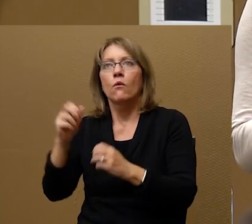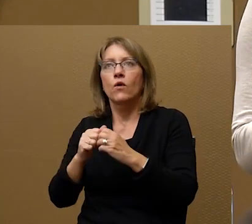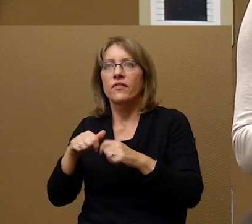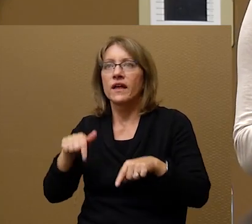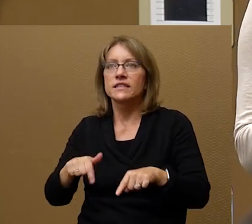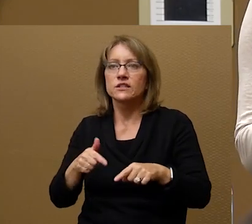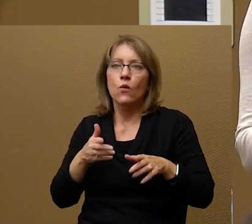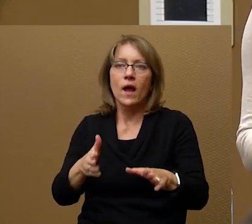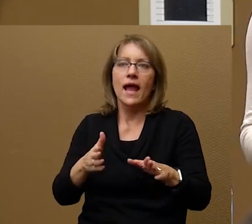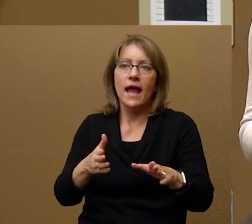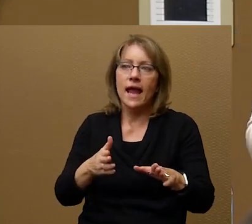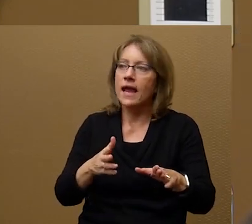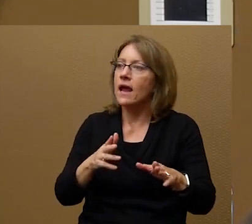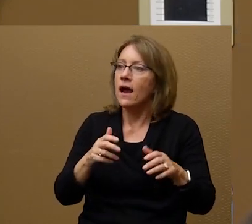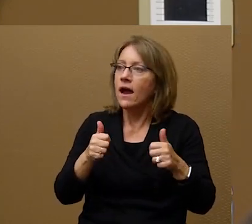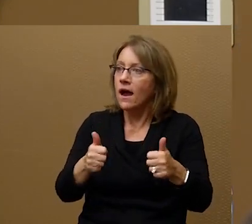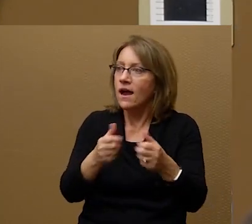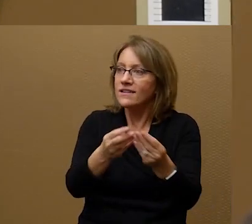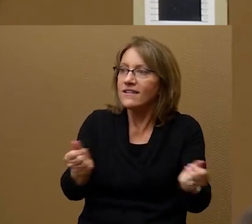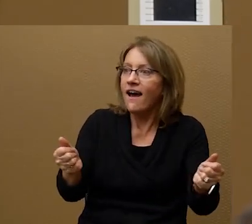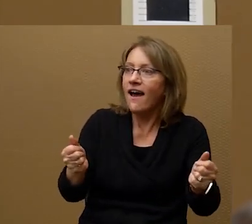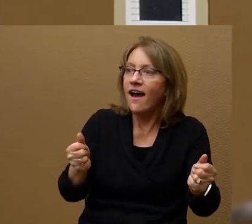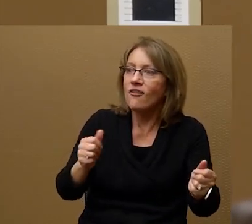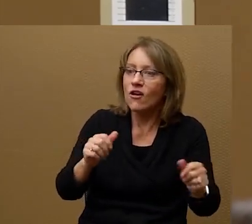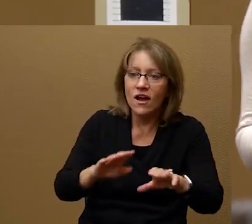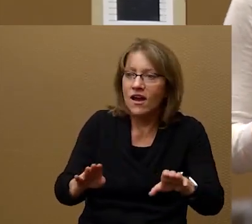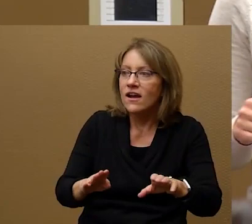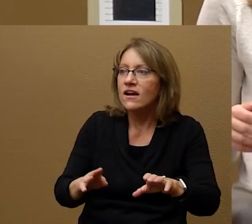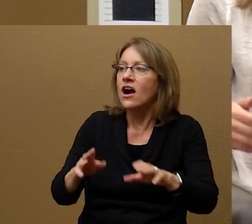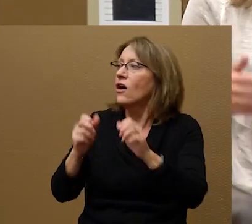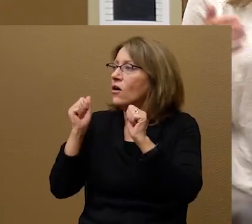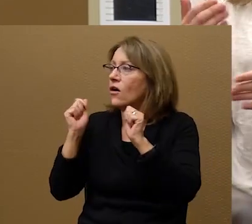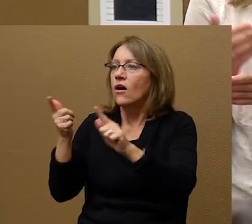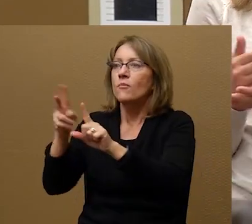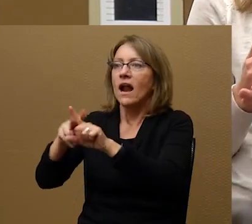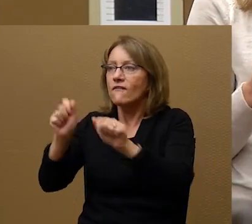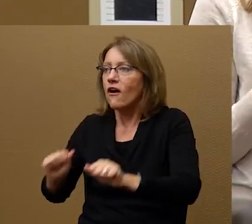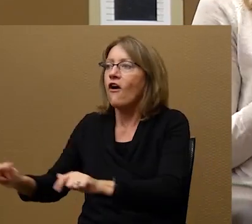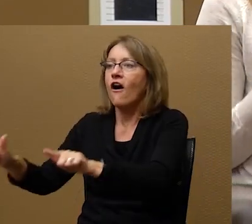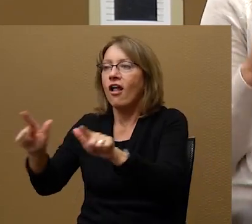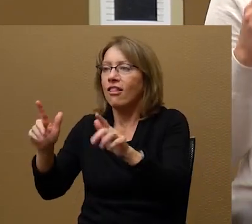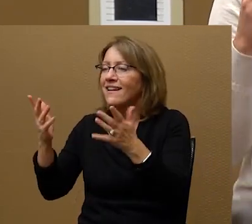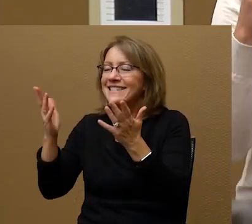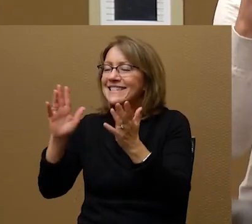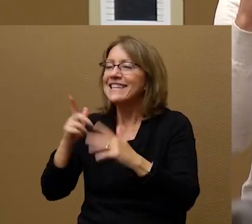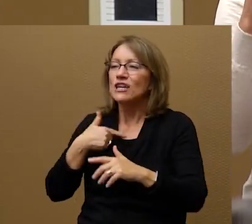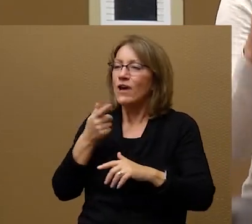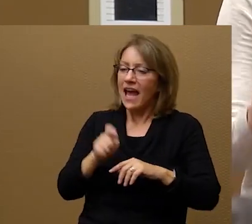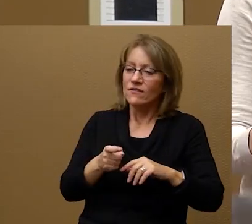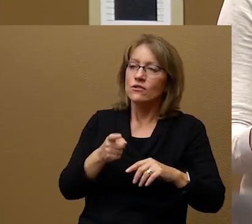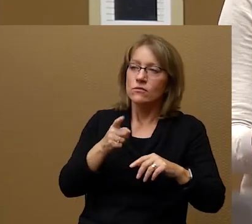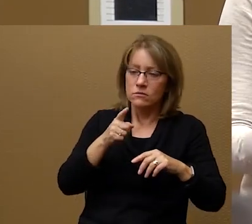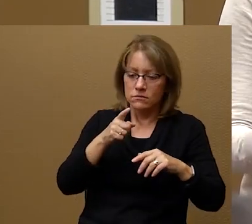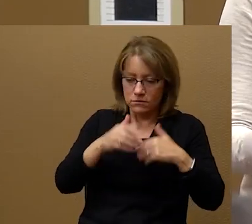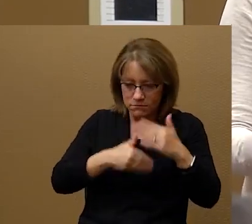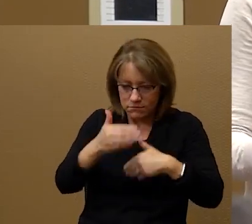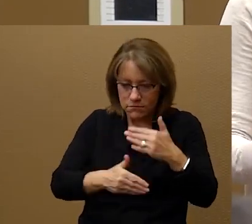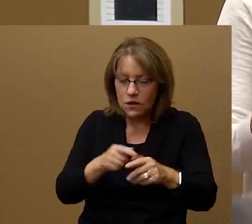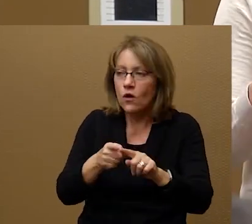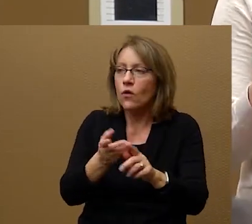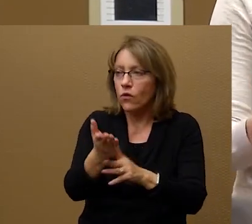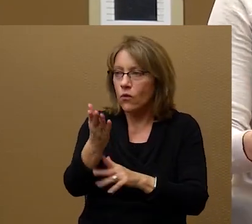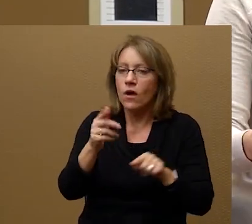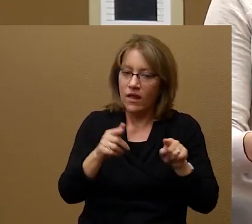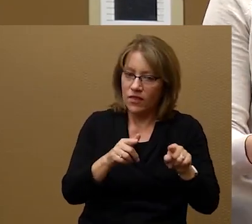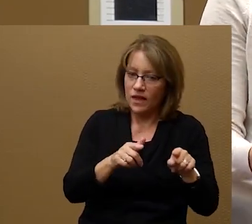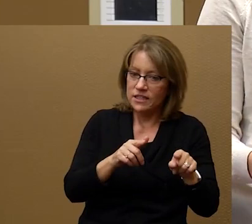going to work for everyone, they can't just make it an evidence-based practice. It has to go through several steps of it works with this